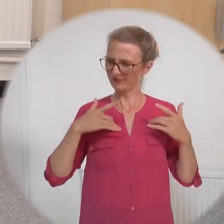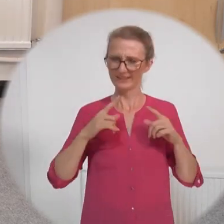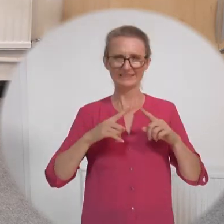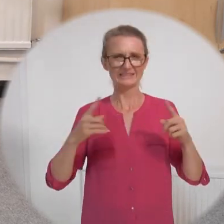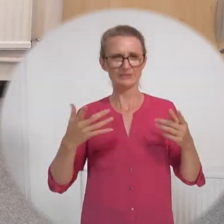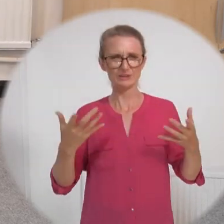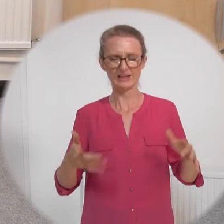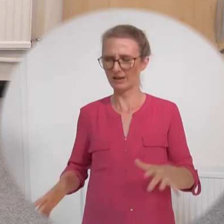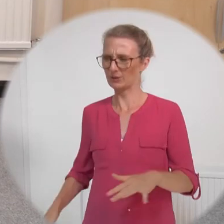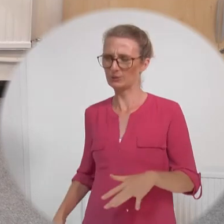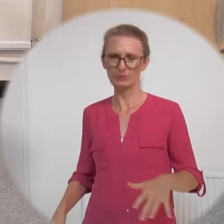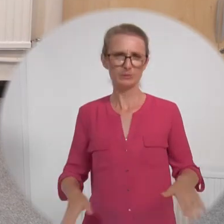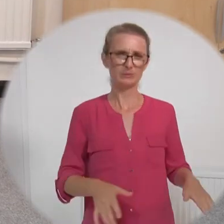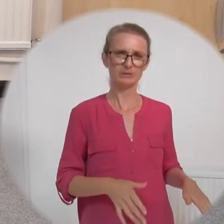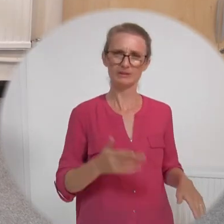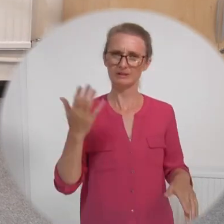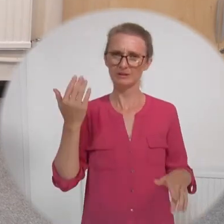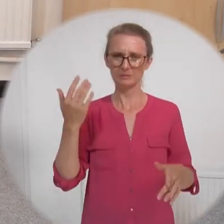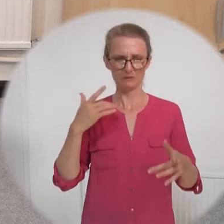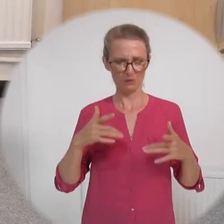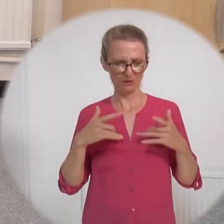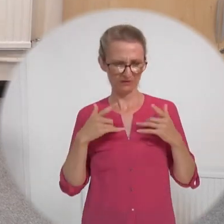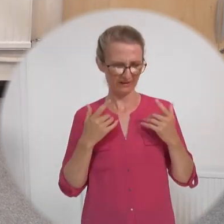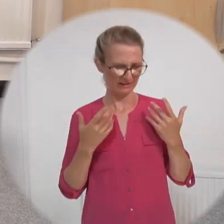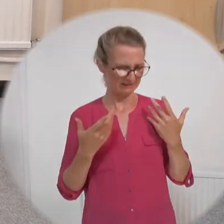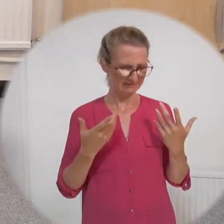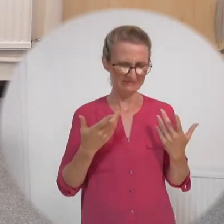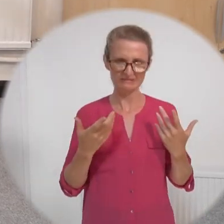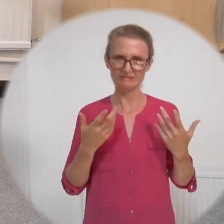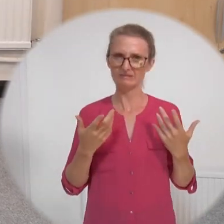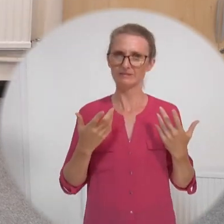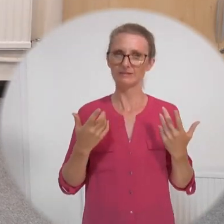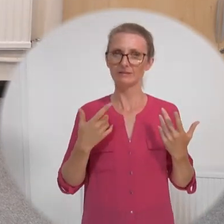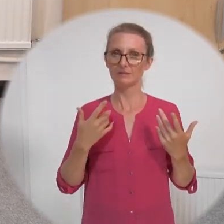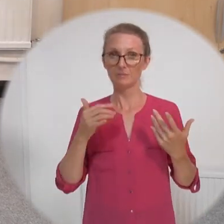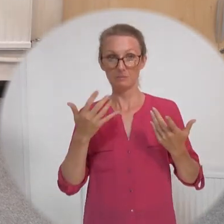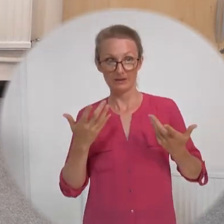your body is feeling. You might not.